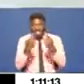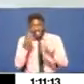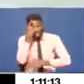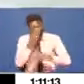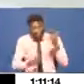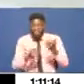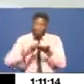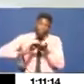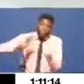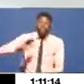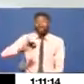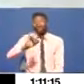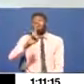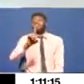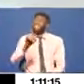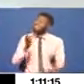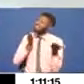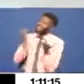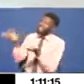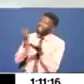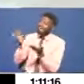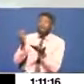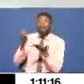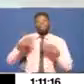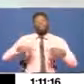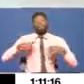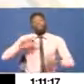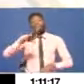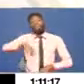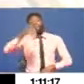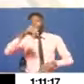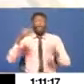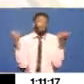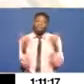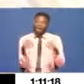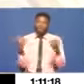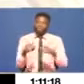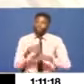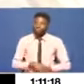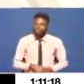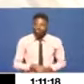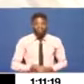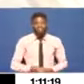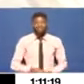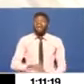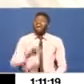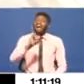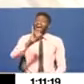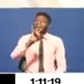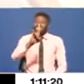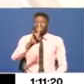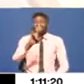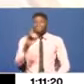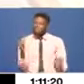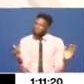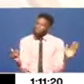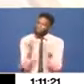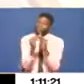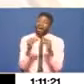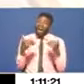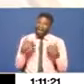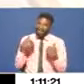are still lying uncollected at the registration offices. Kuna vitambulisho vingi sana ambavyo havijakuwa collected kwa